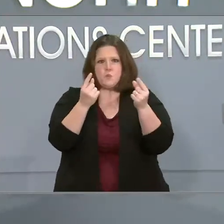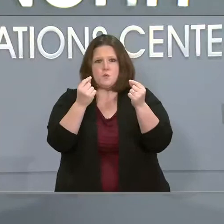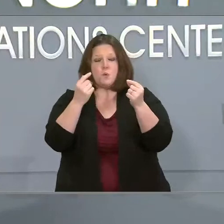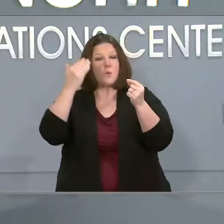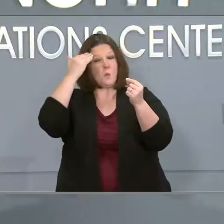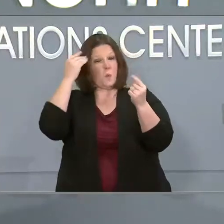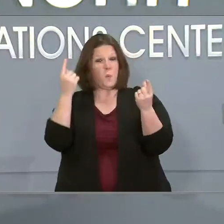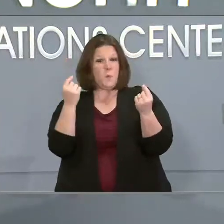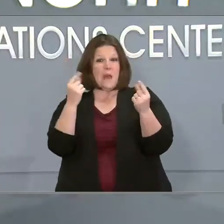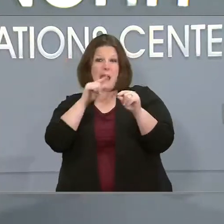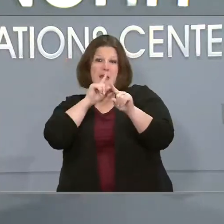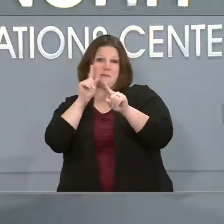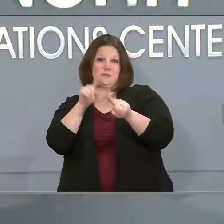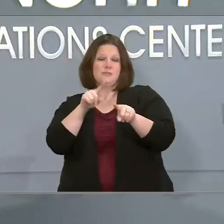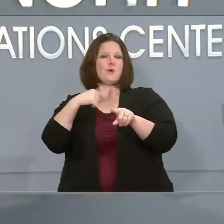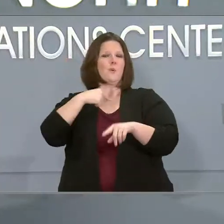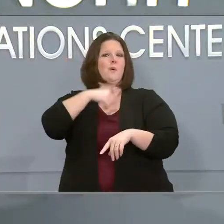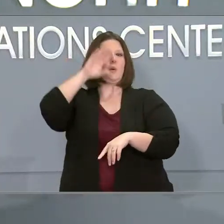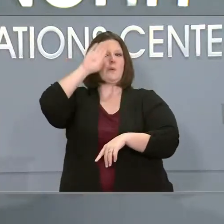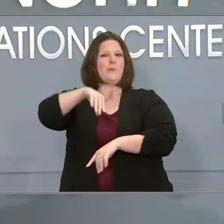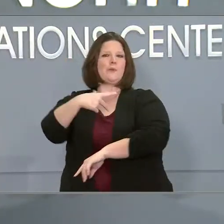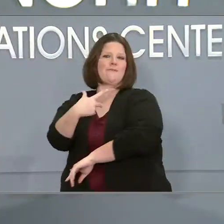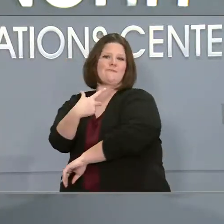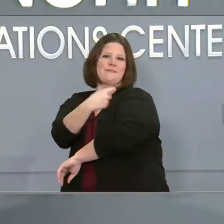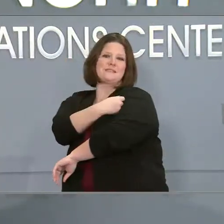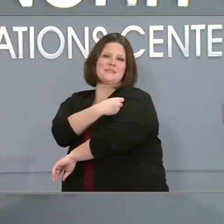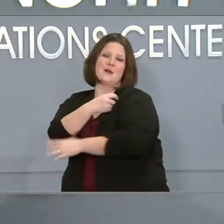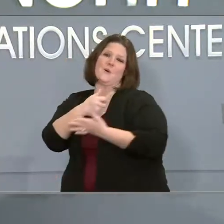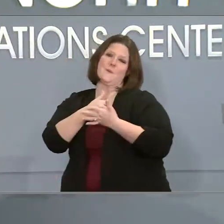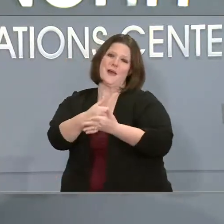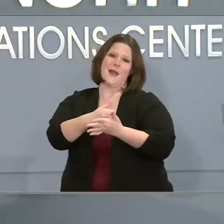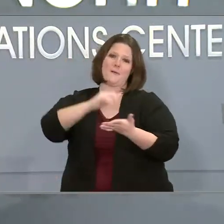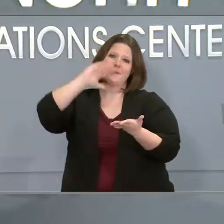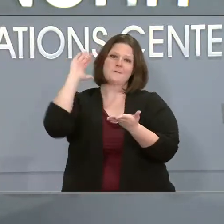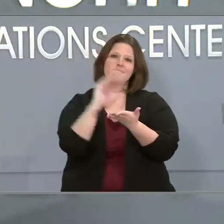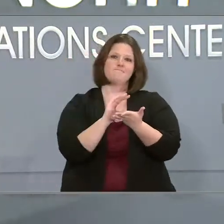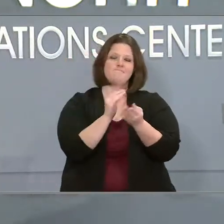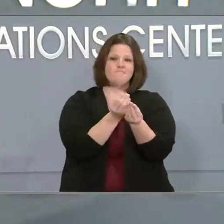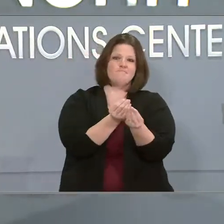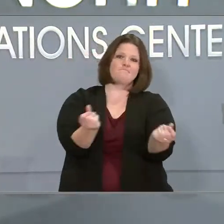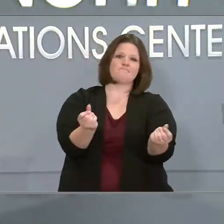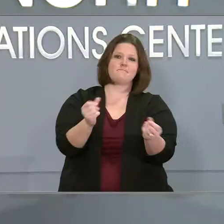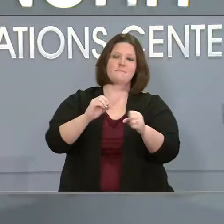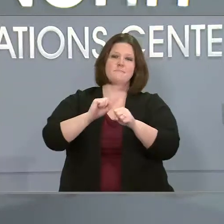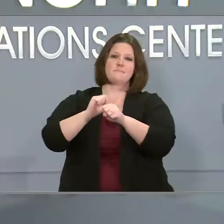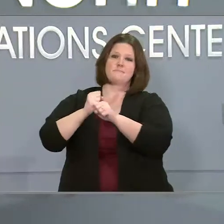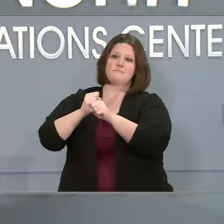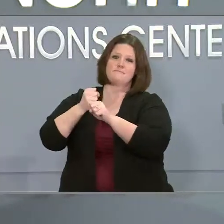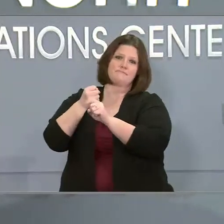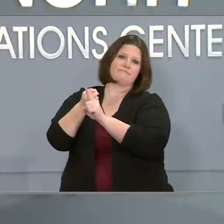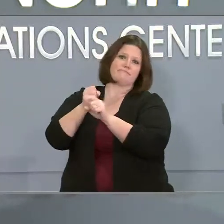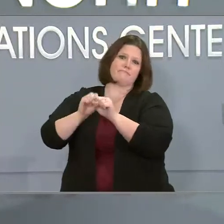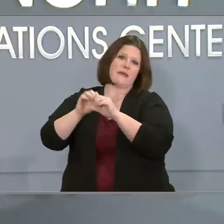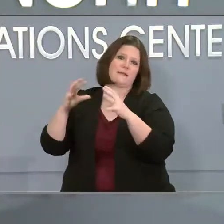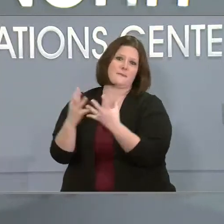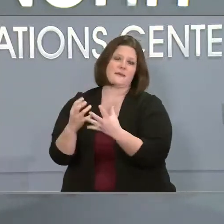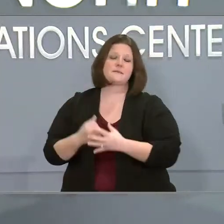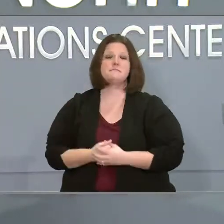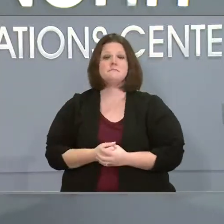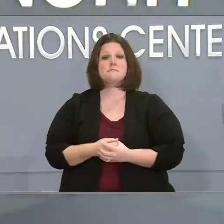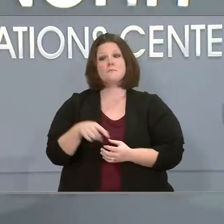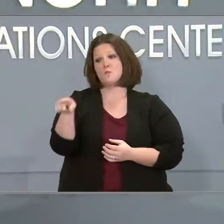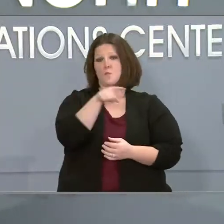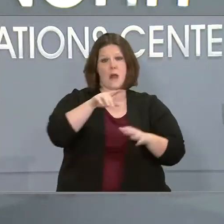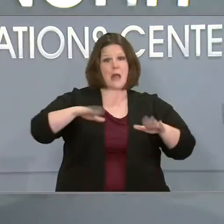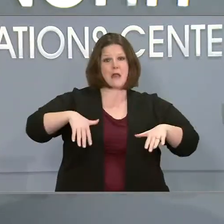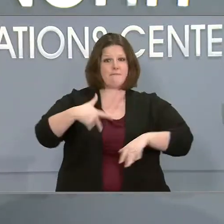vaccinated is the way out of this pandemic. If you haven't been vaccinated and you're worried about the Omicron variant, get your shot